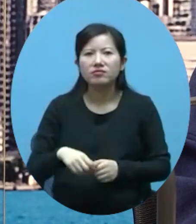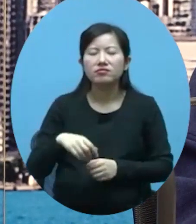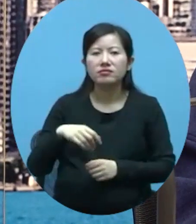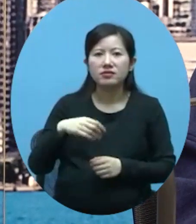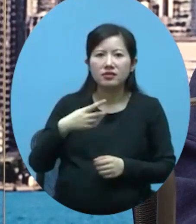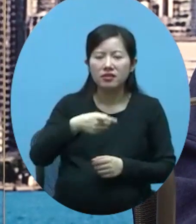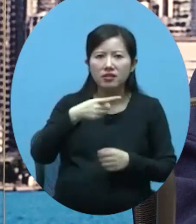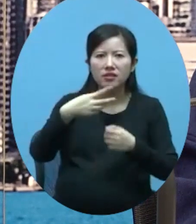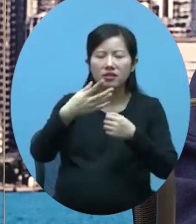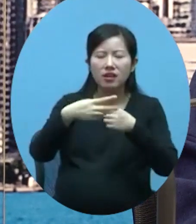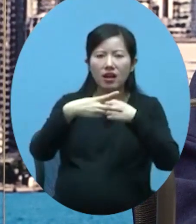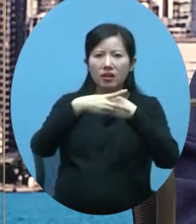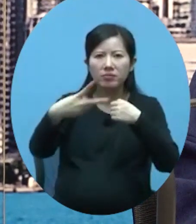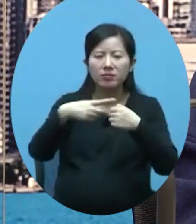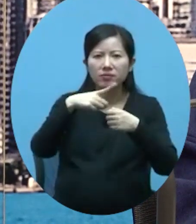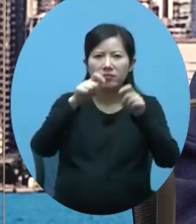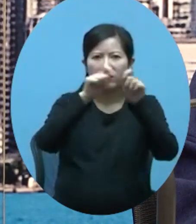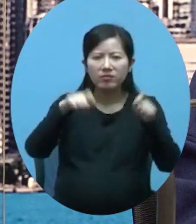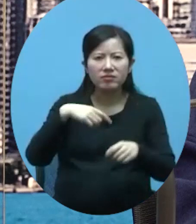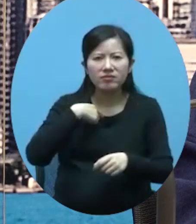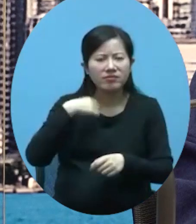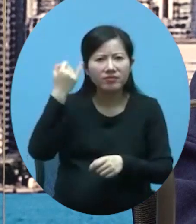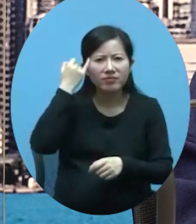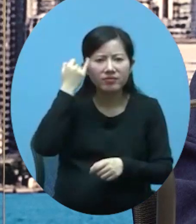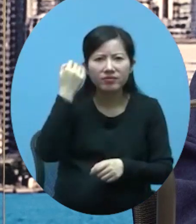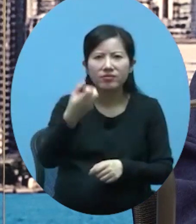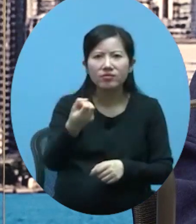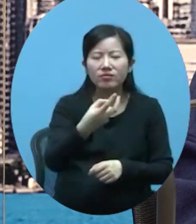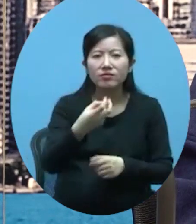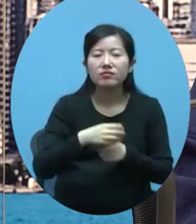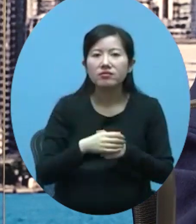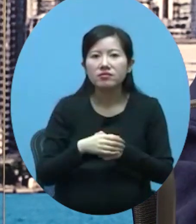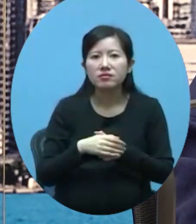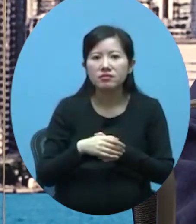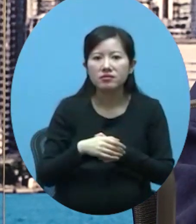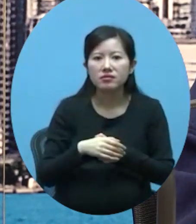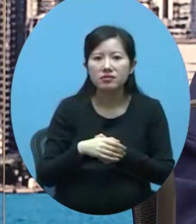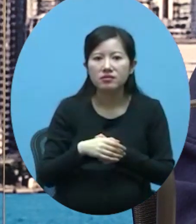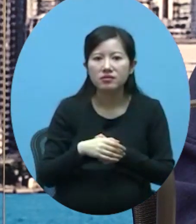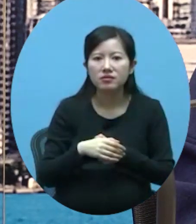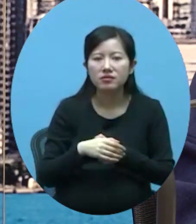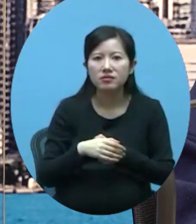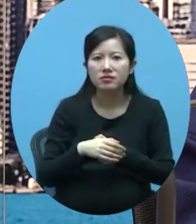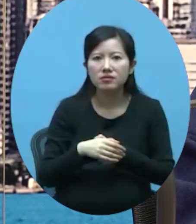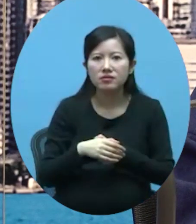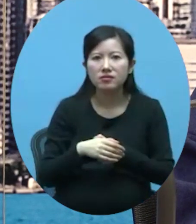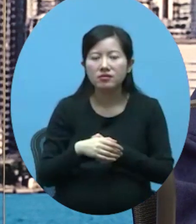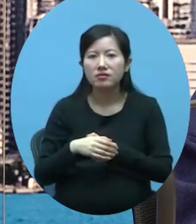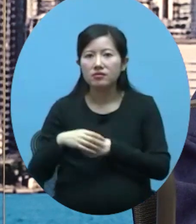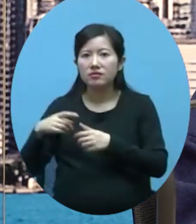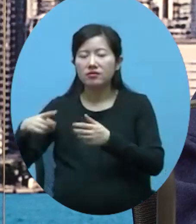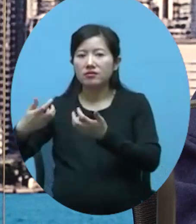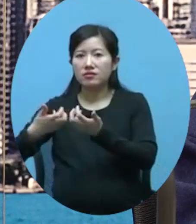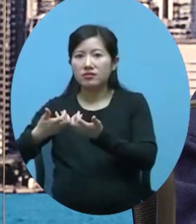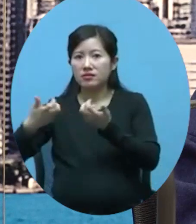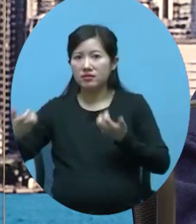total number of domestic workers in quarantine right now how many are they um we need to check I